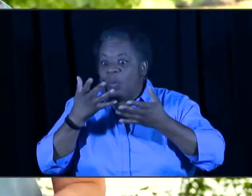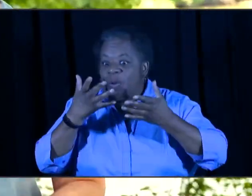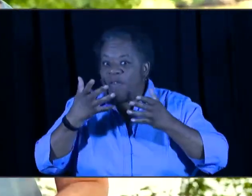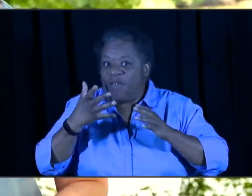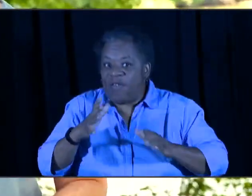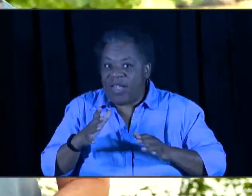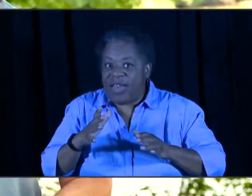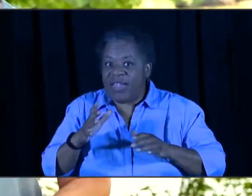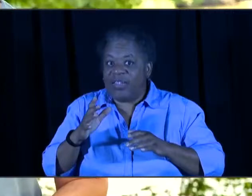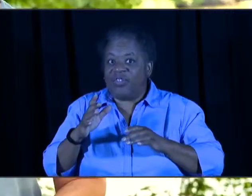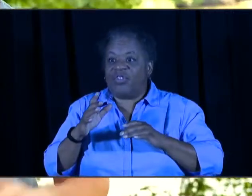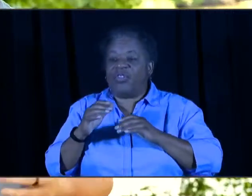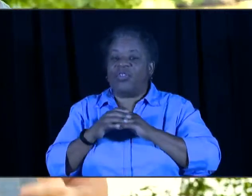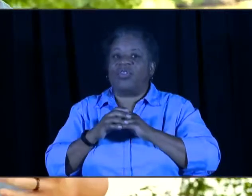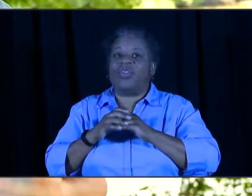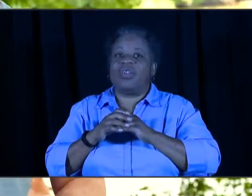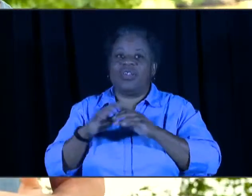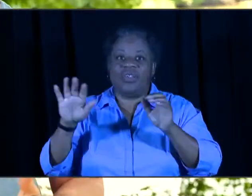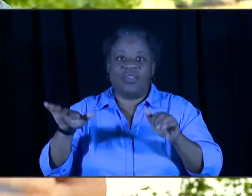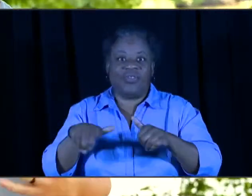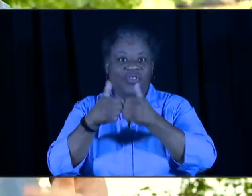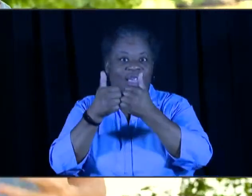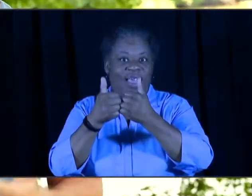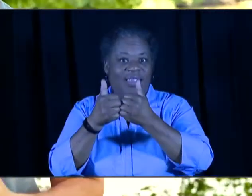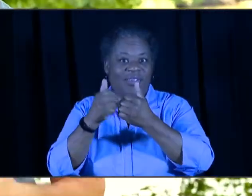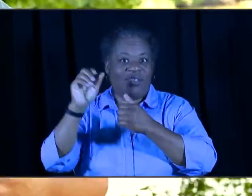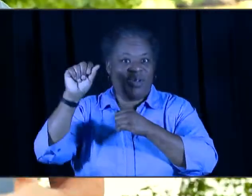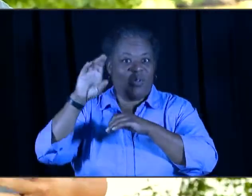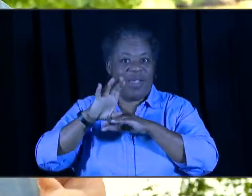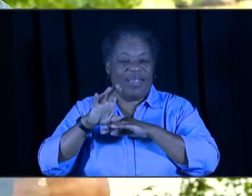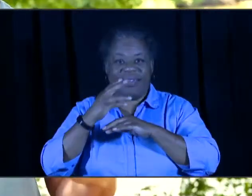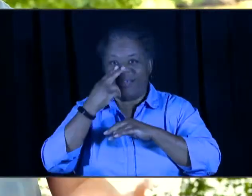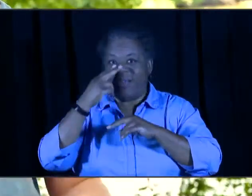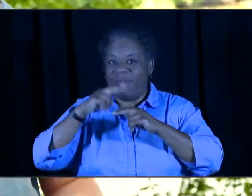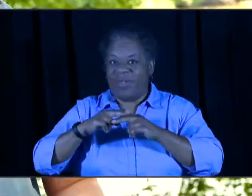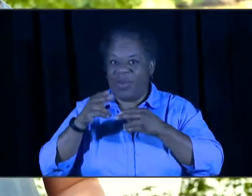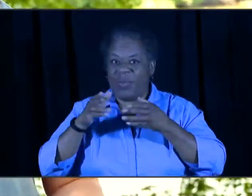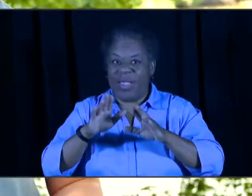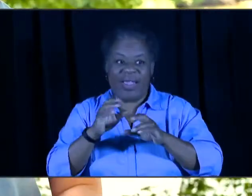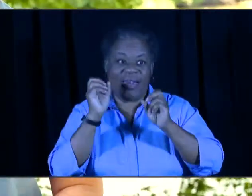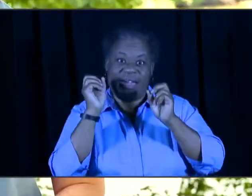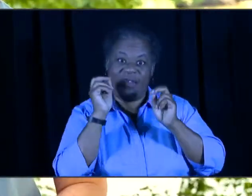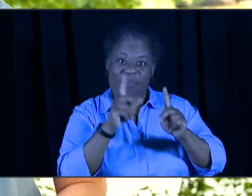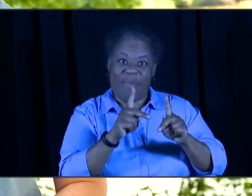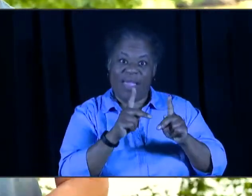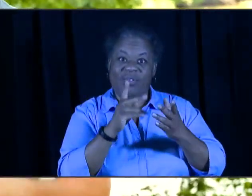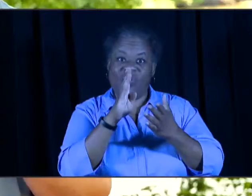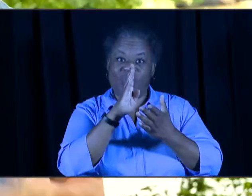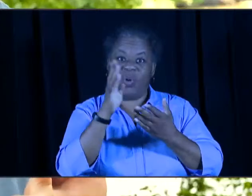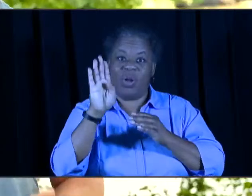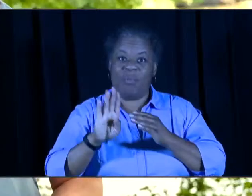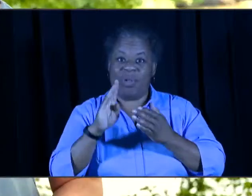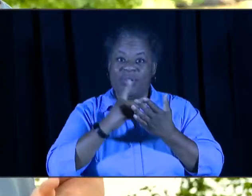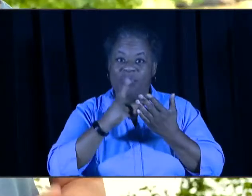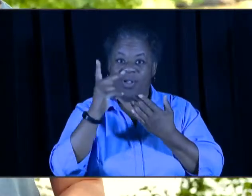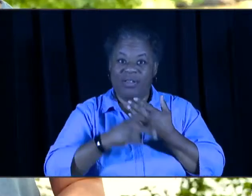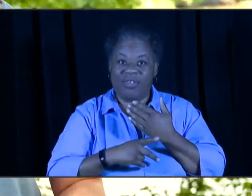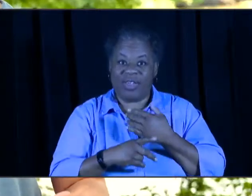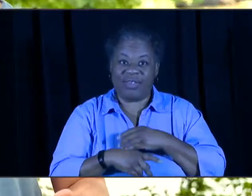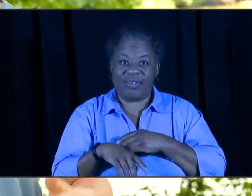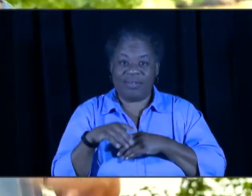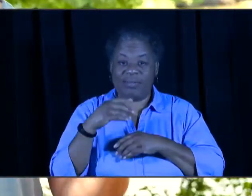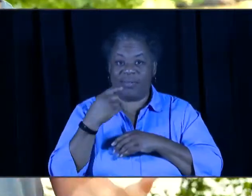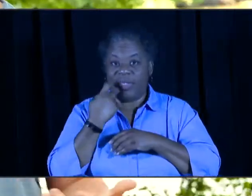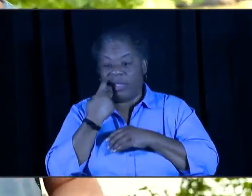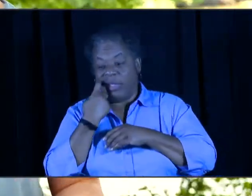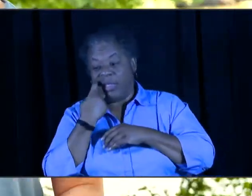Grace Challenge. This has been so fun and a great way to give back to our community at the Boston Project. Recently, they were able